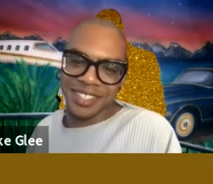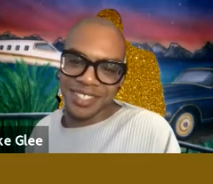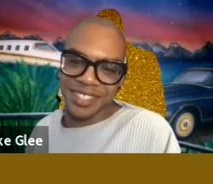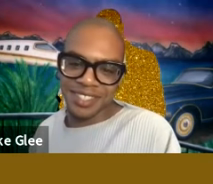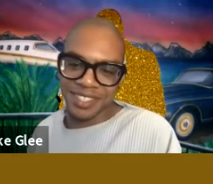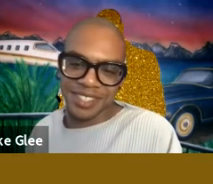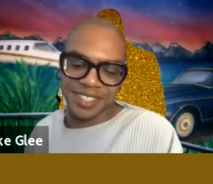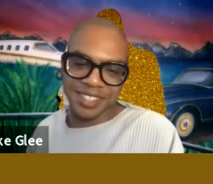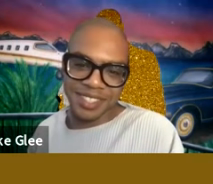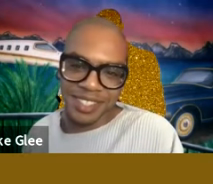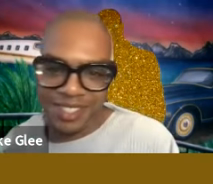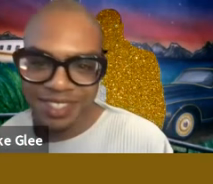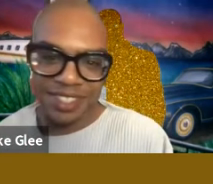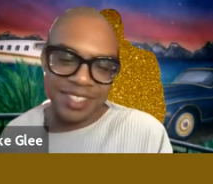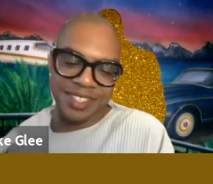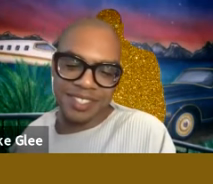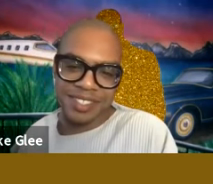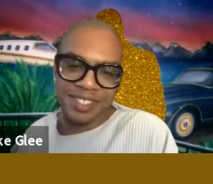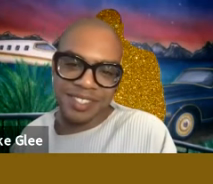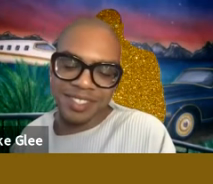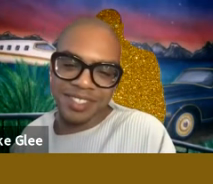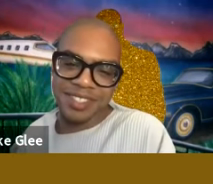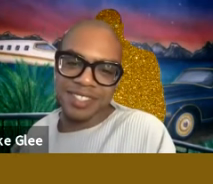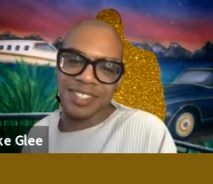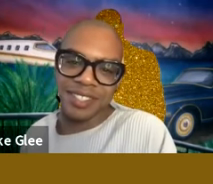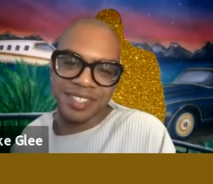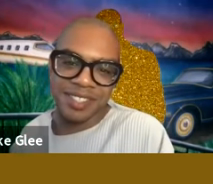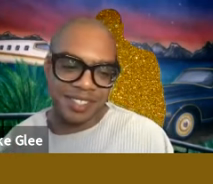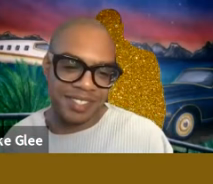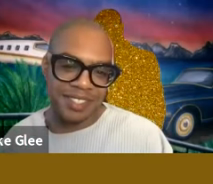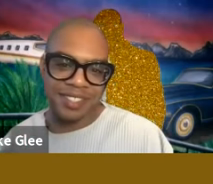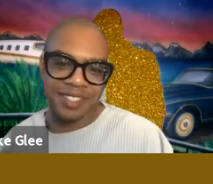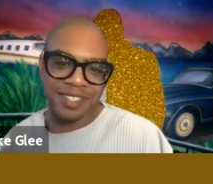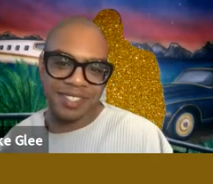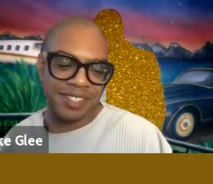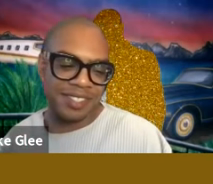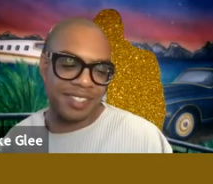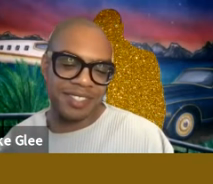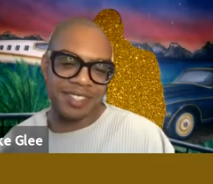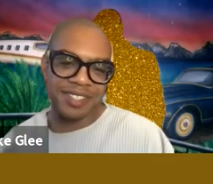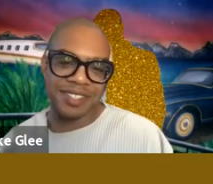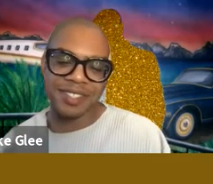they transported the slaves out of into, you know, into slavery.